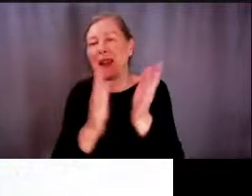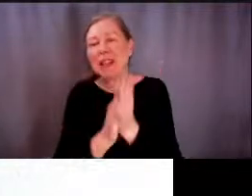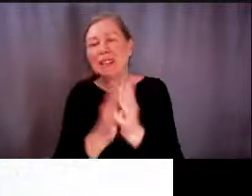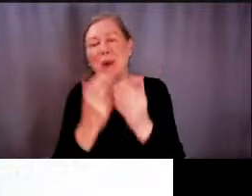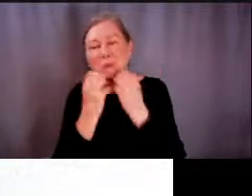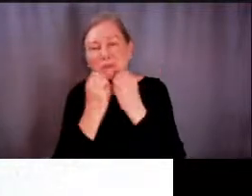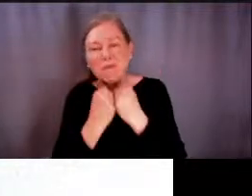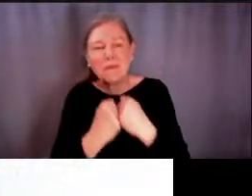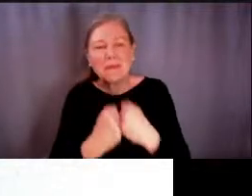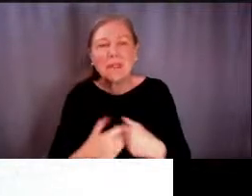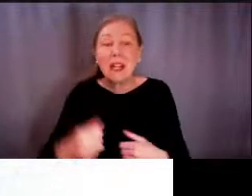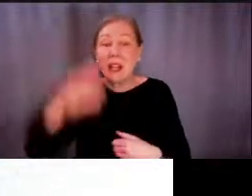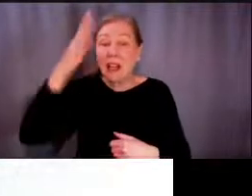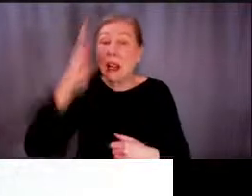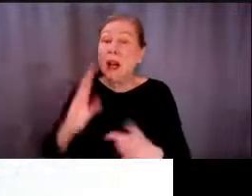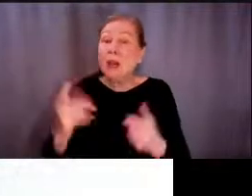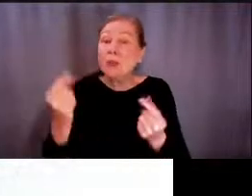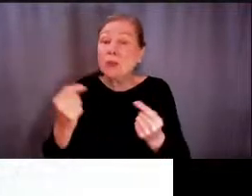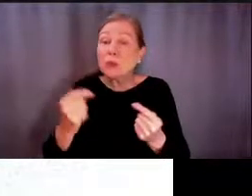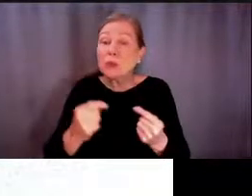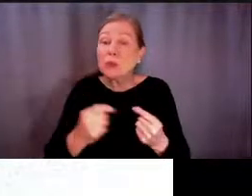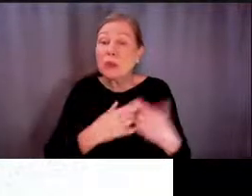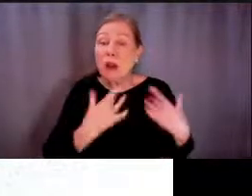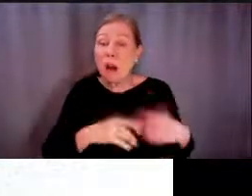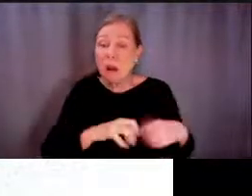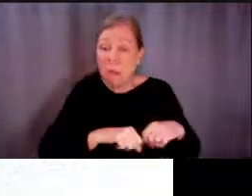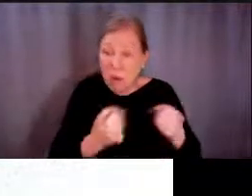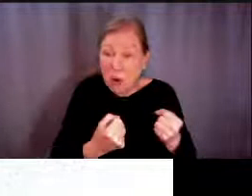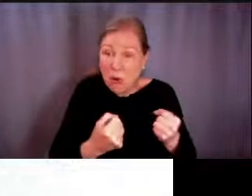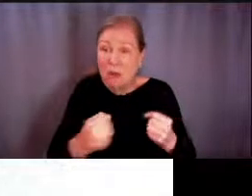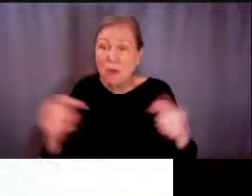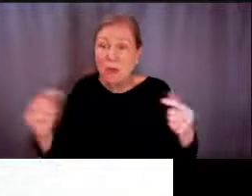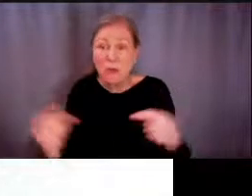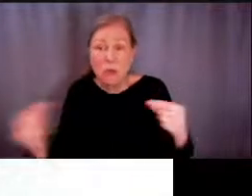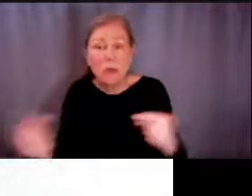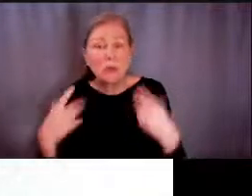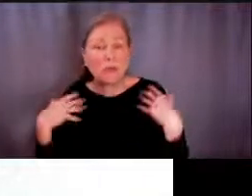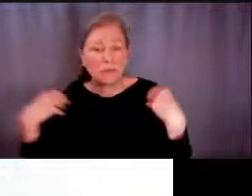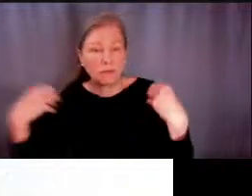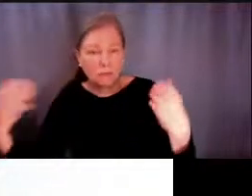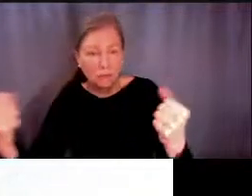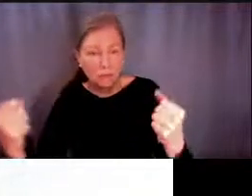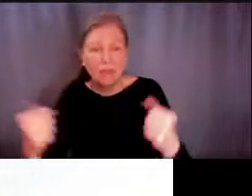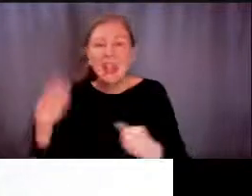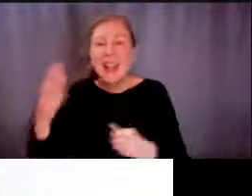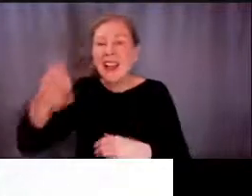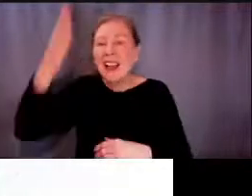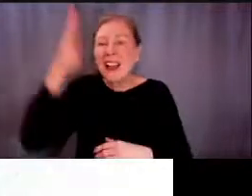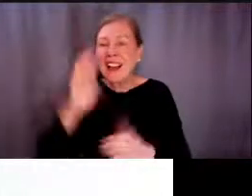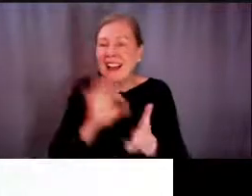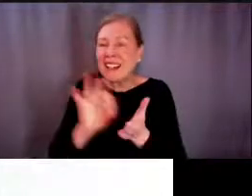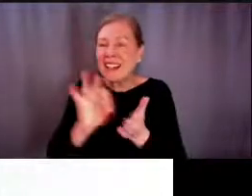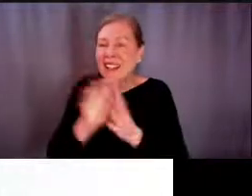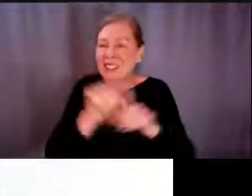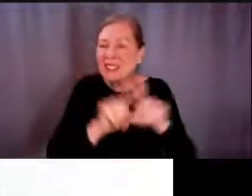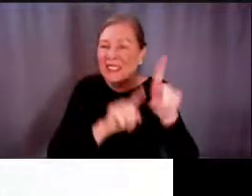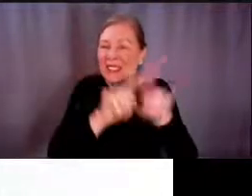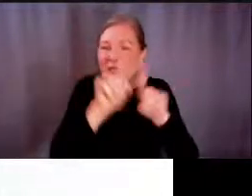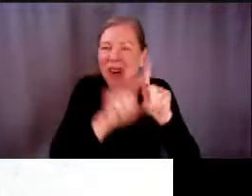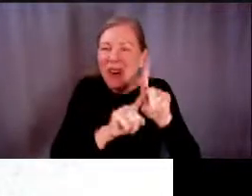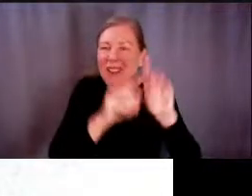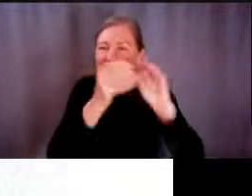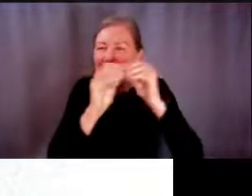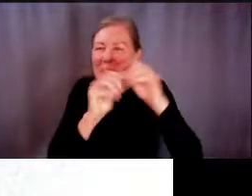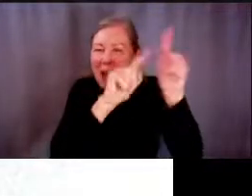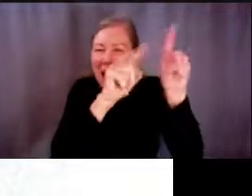brokenhearted and bandages their wounds. God counts the stars by number, giving each one a name. Sing to the Lord